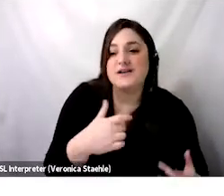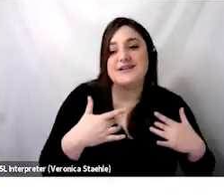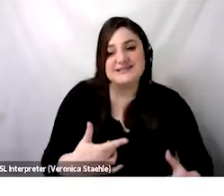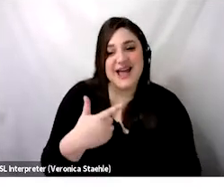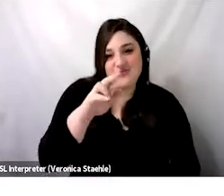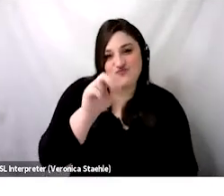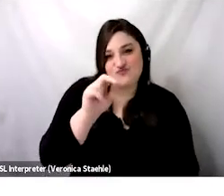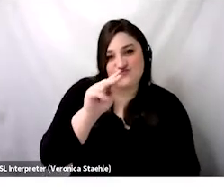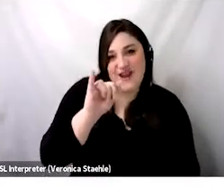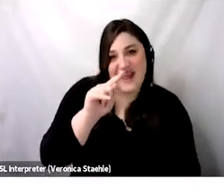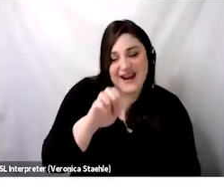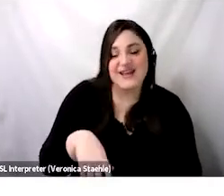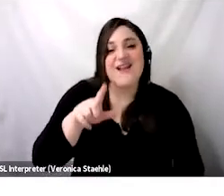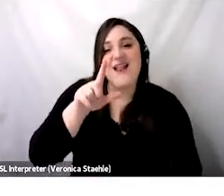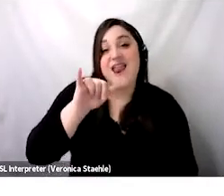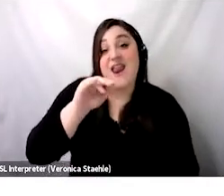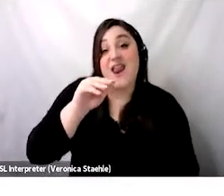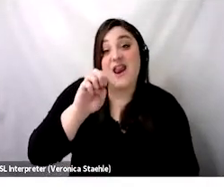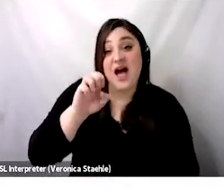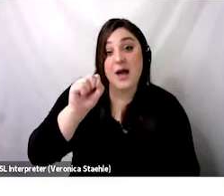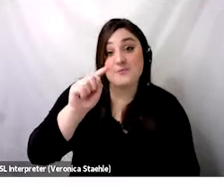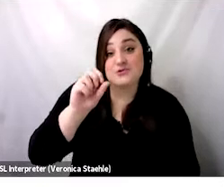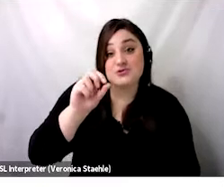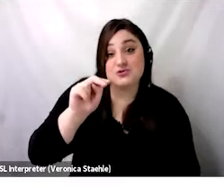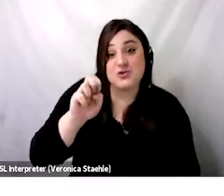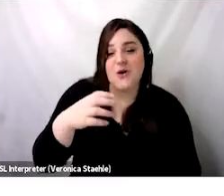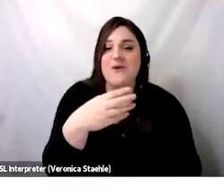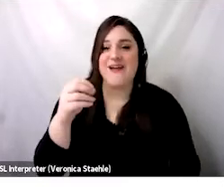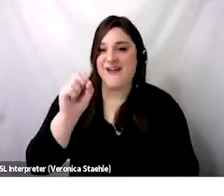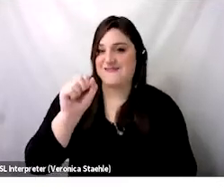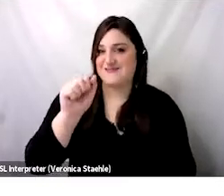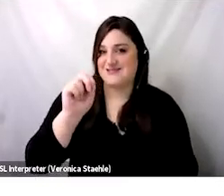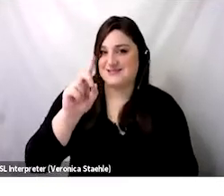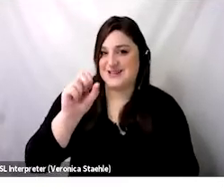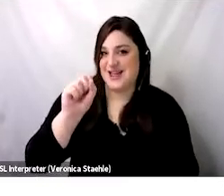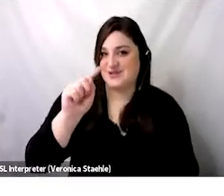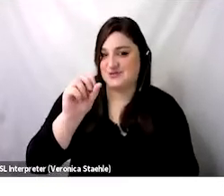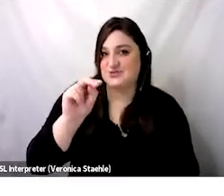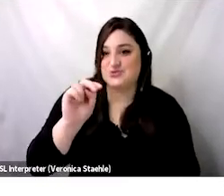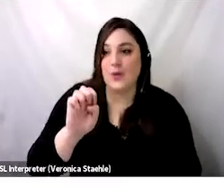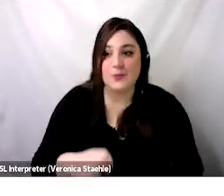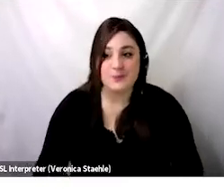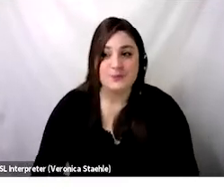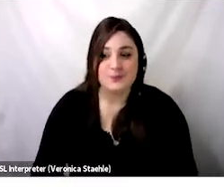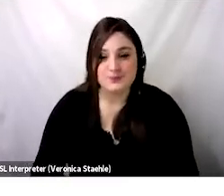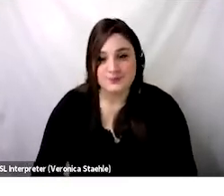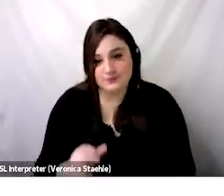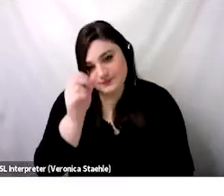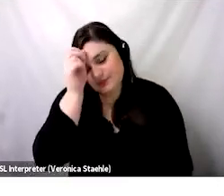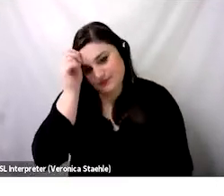limestone, and sandstone. Now, we can't talk about soil without talking